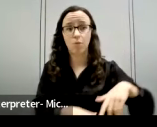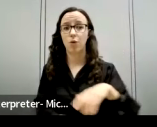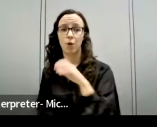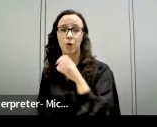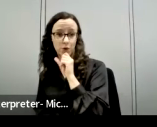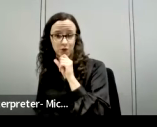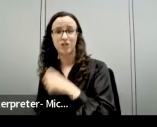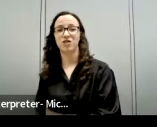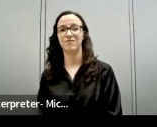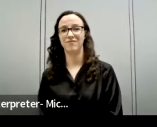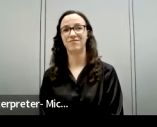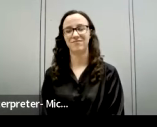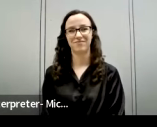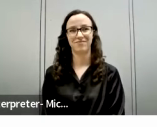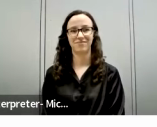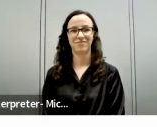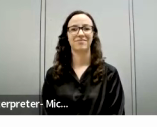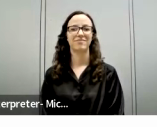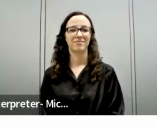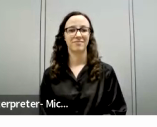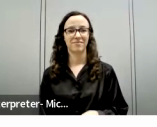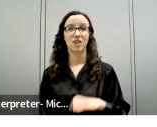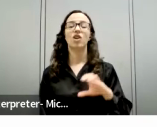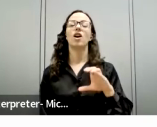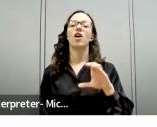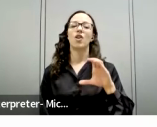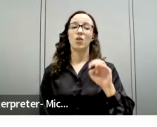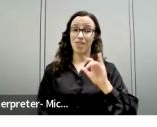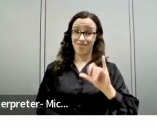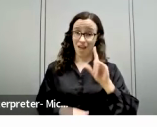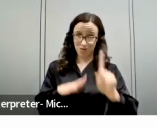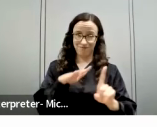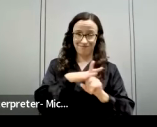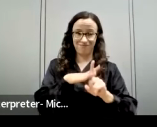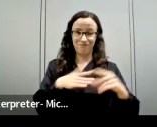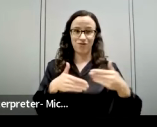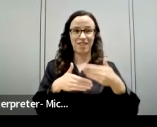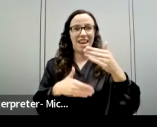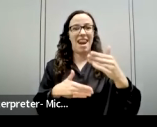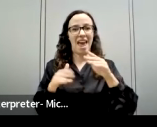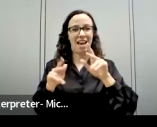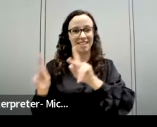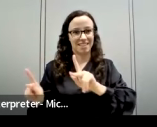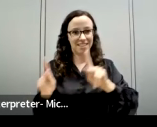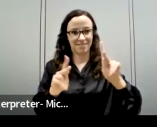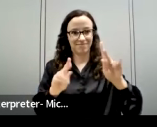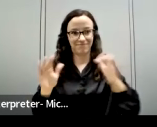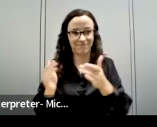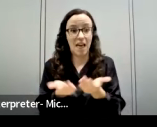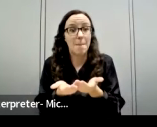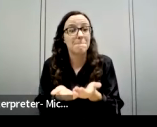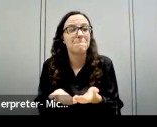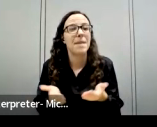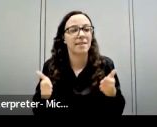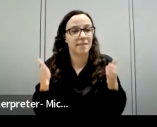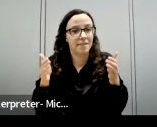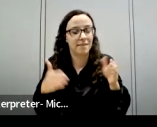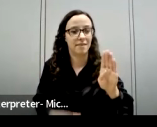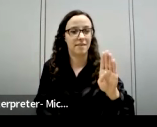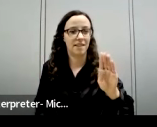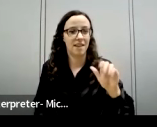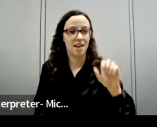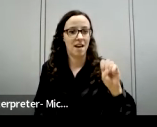great. And now come into play with the other analogy we bring up later about the basket with the fruits, because again, the smoothie, you